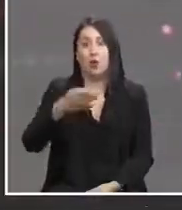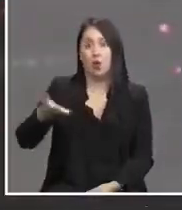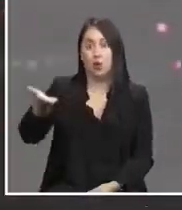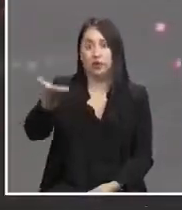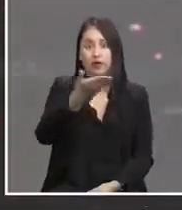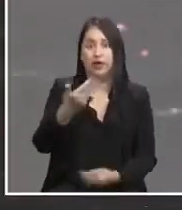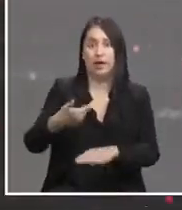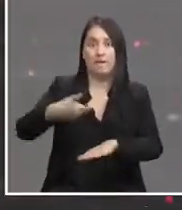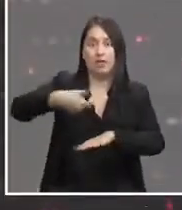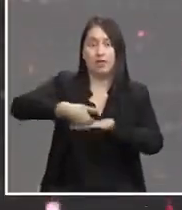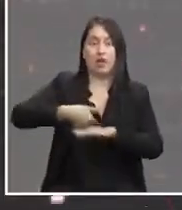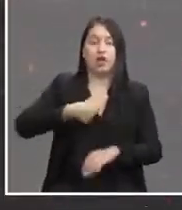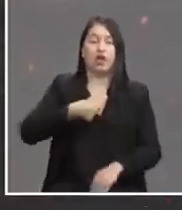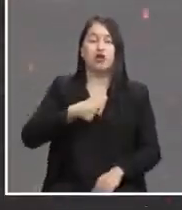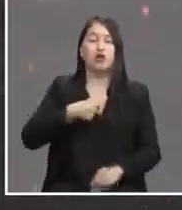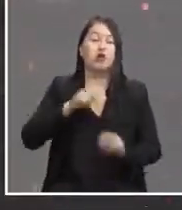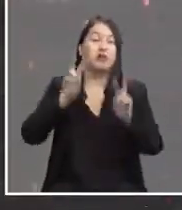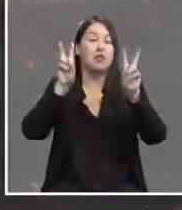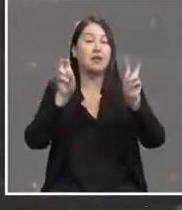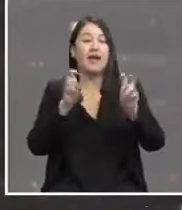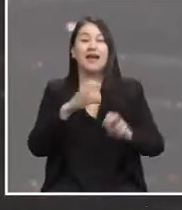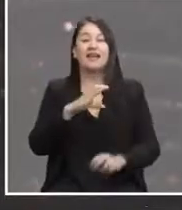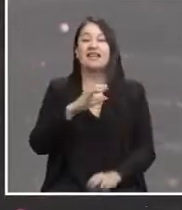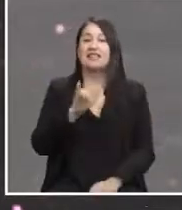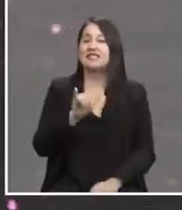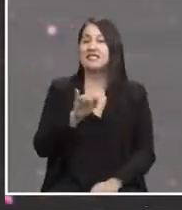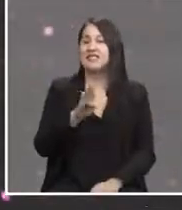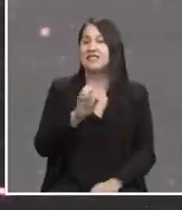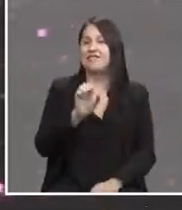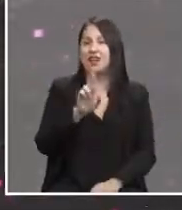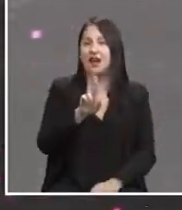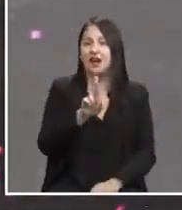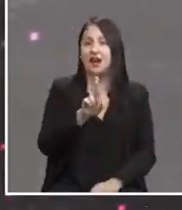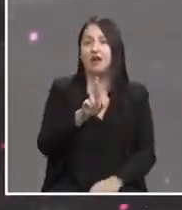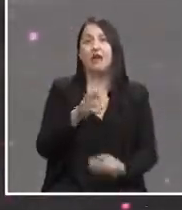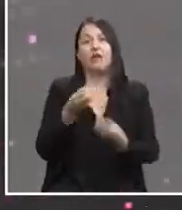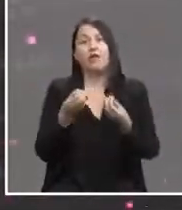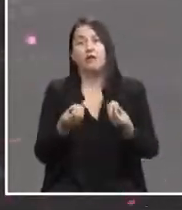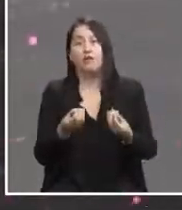you understand it, a space of conflict and maybe the most prominent,